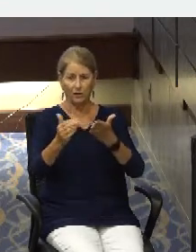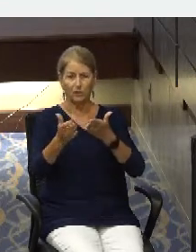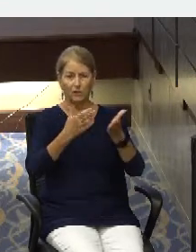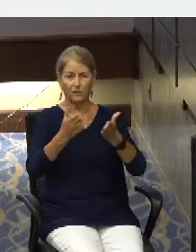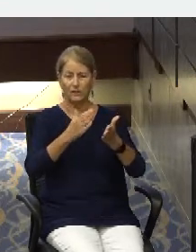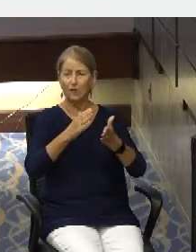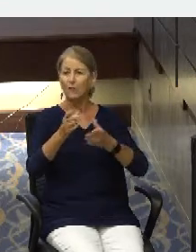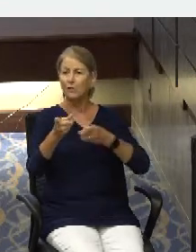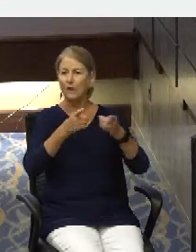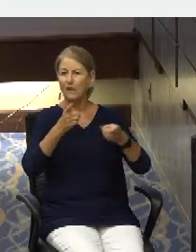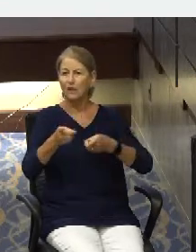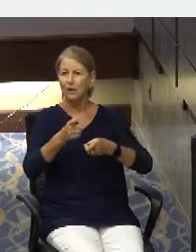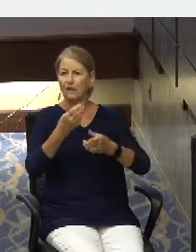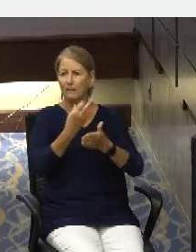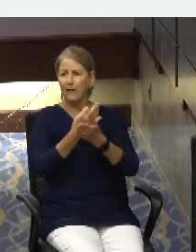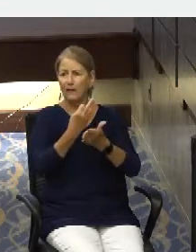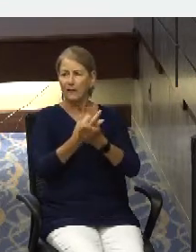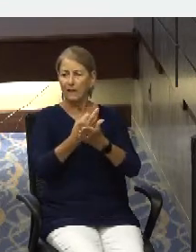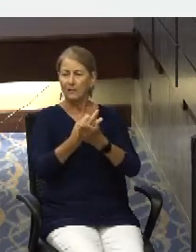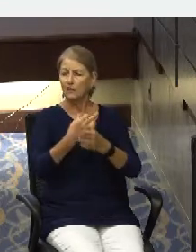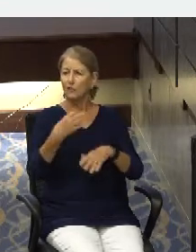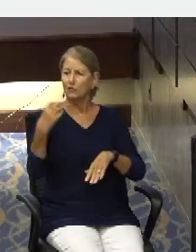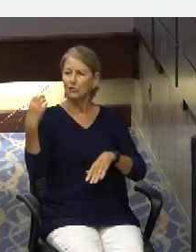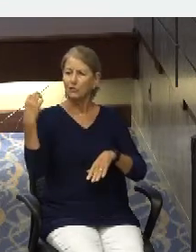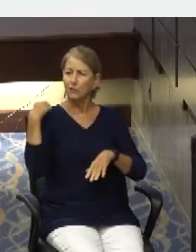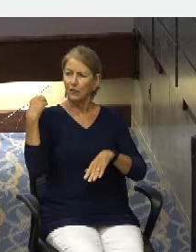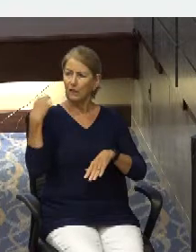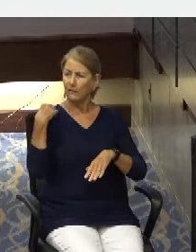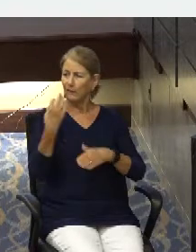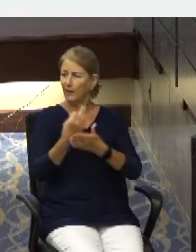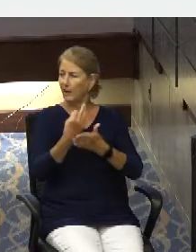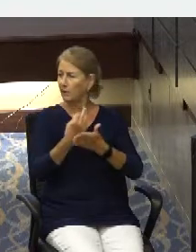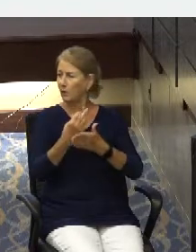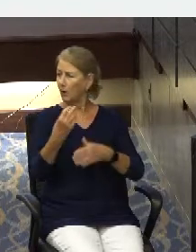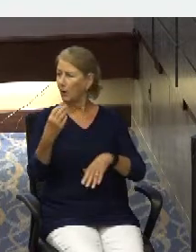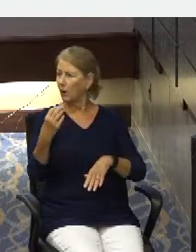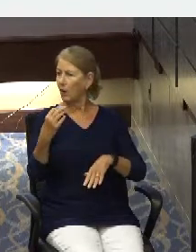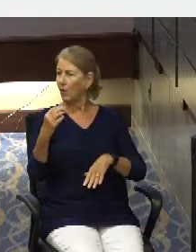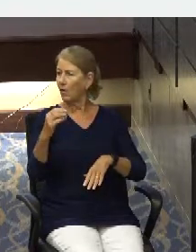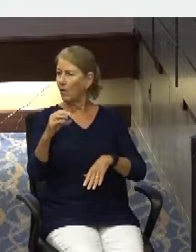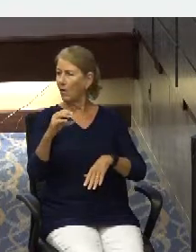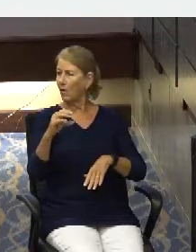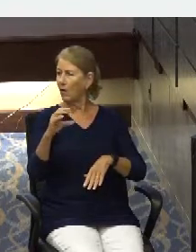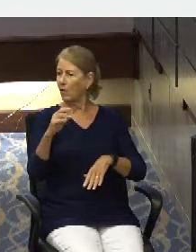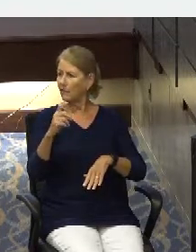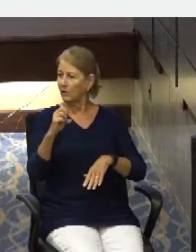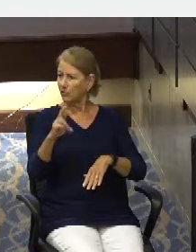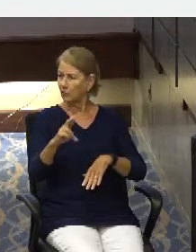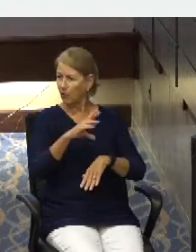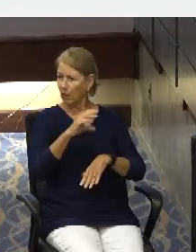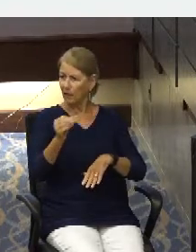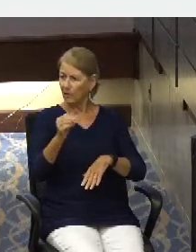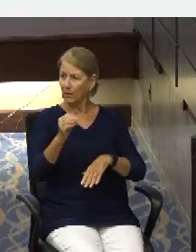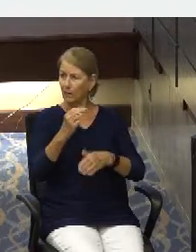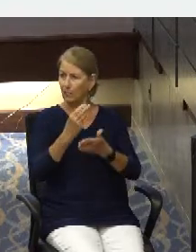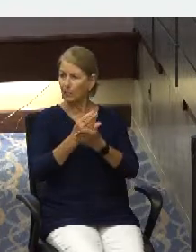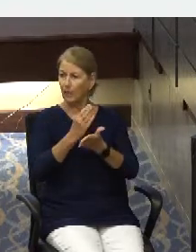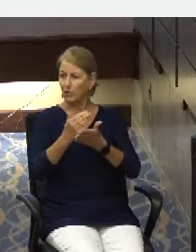Financial Officer and has been the chief architect of the budget so far. And I'll turn it over to